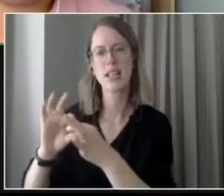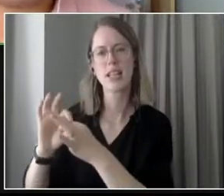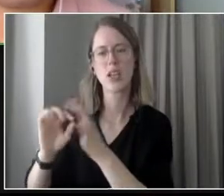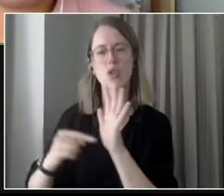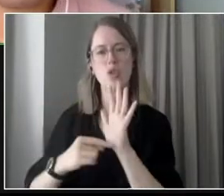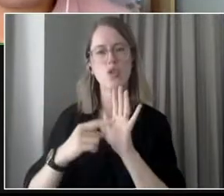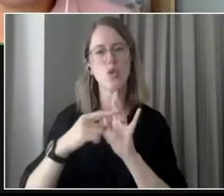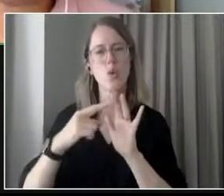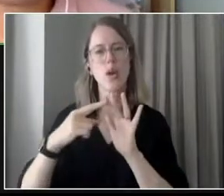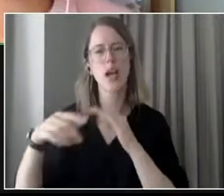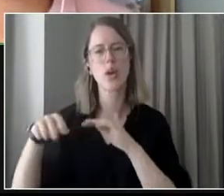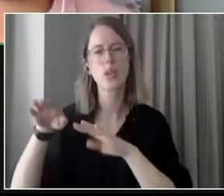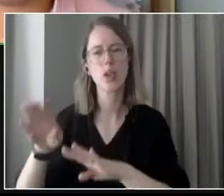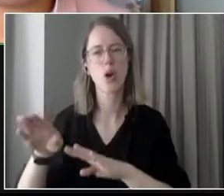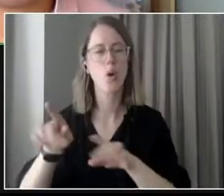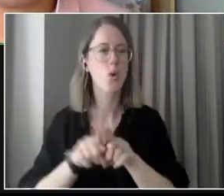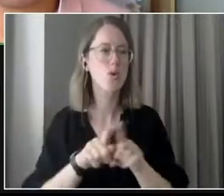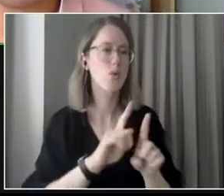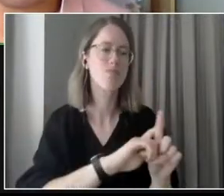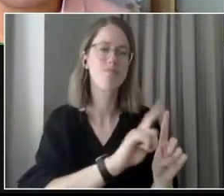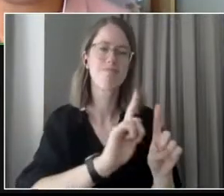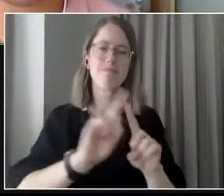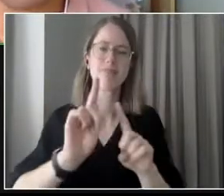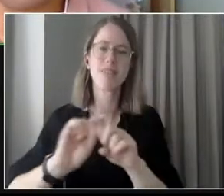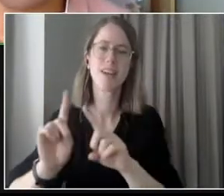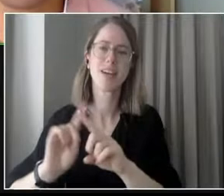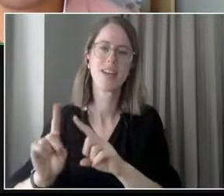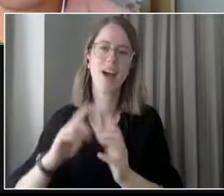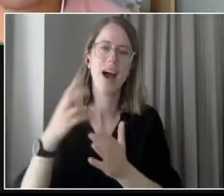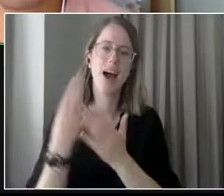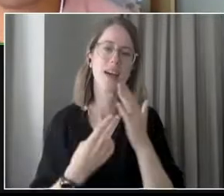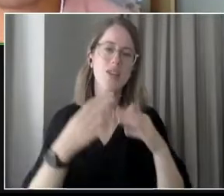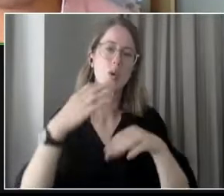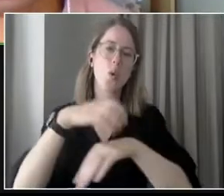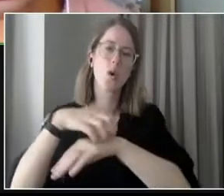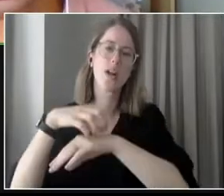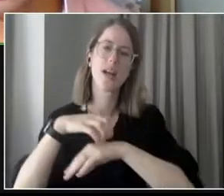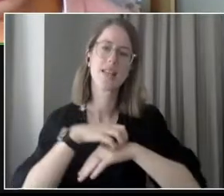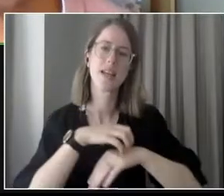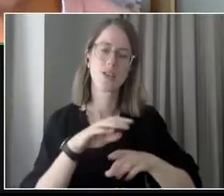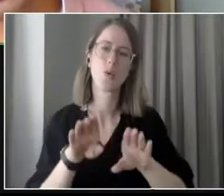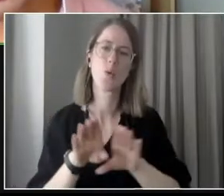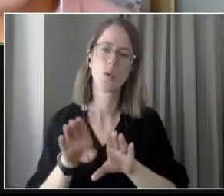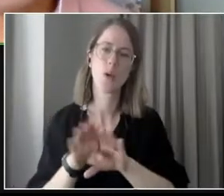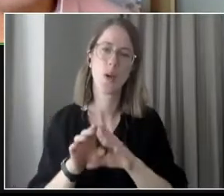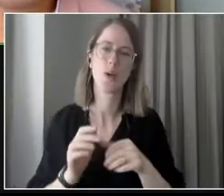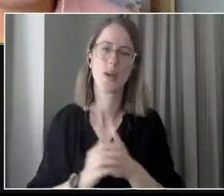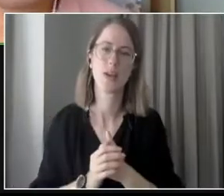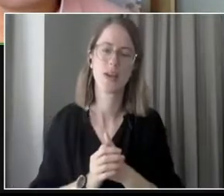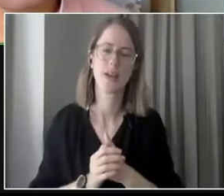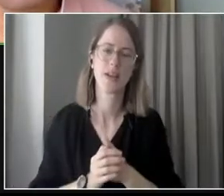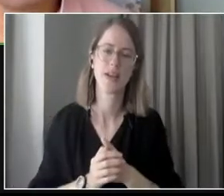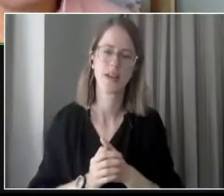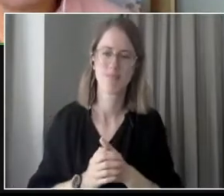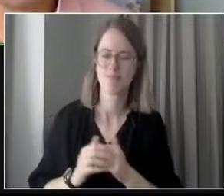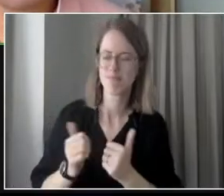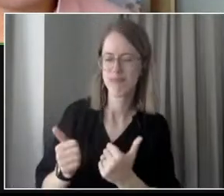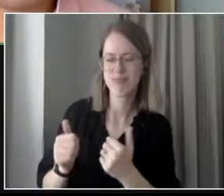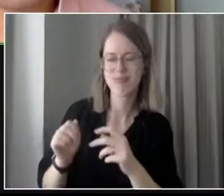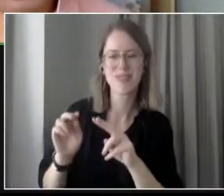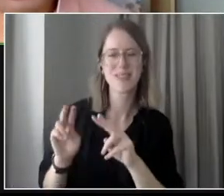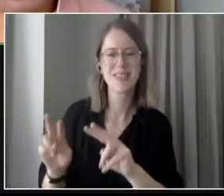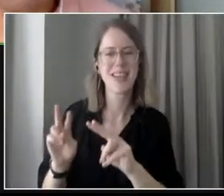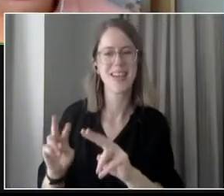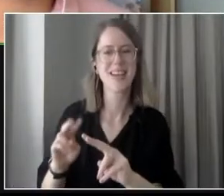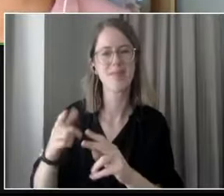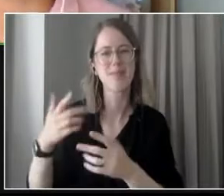also across many different arts organisations as well. So it's really heartening to see that the